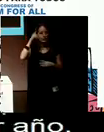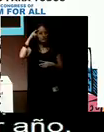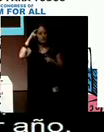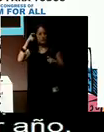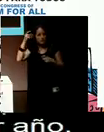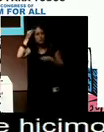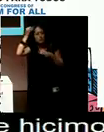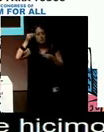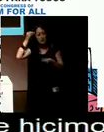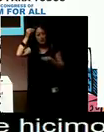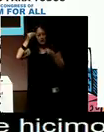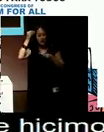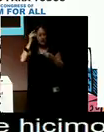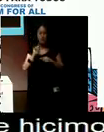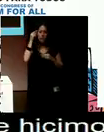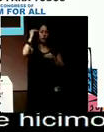educated basis